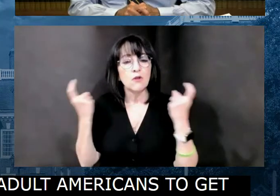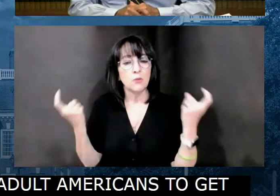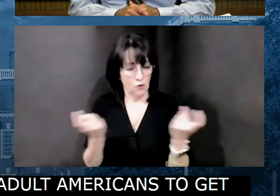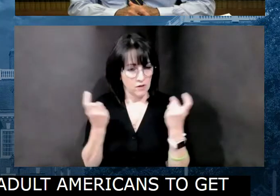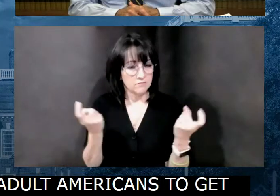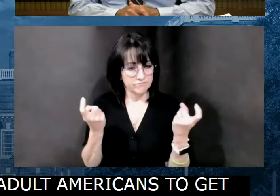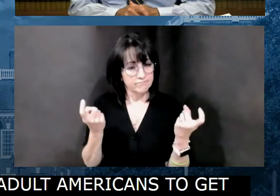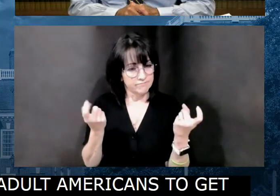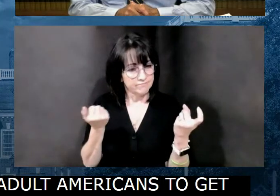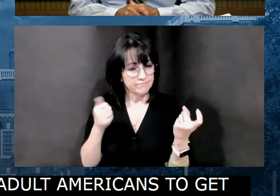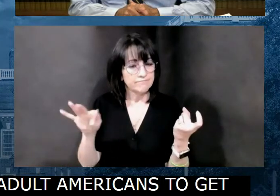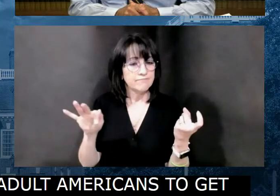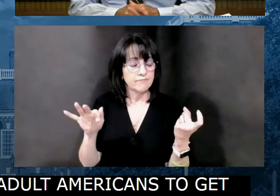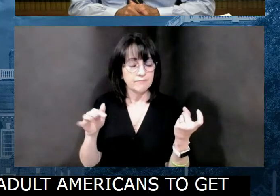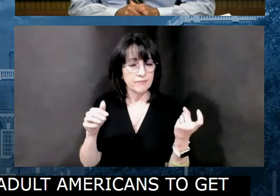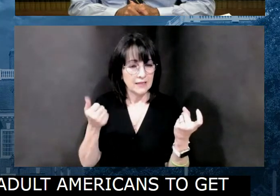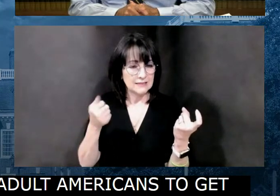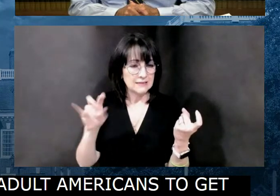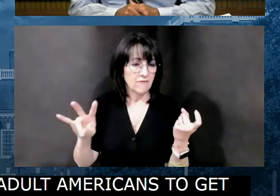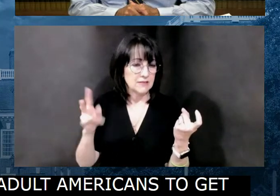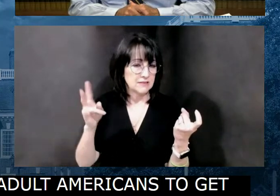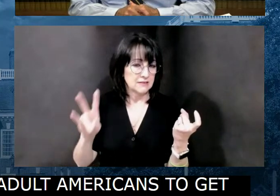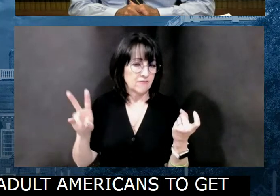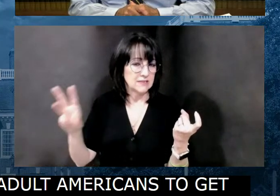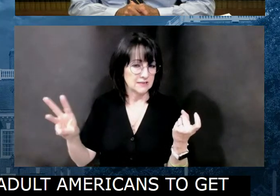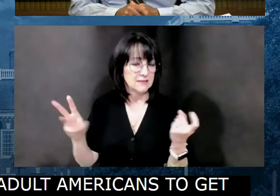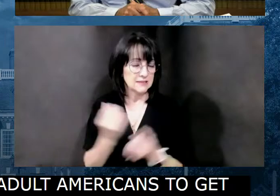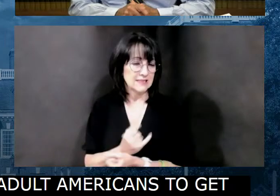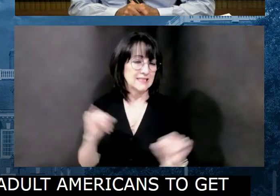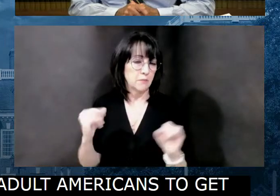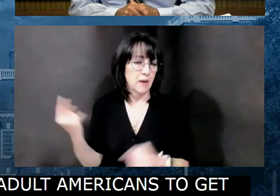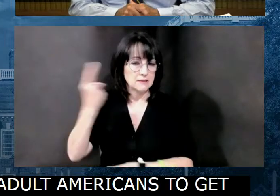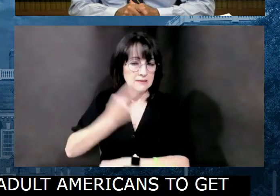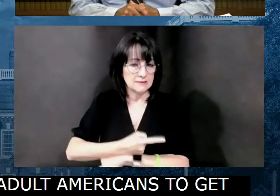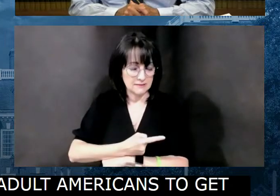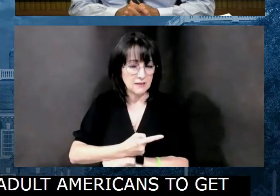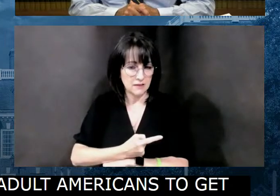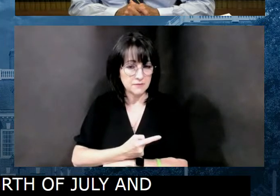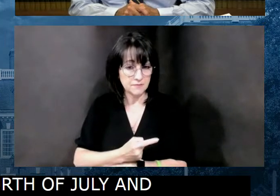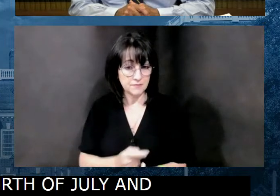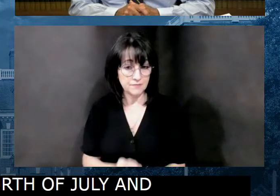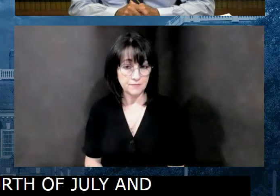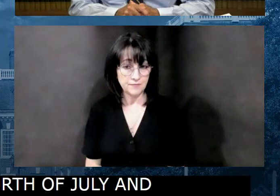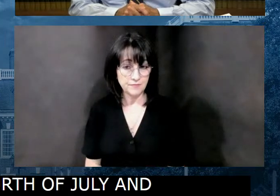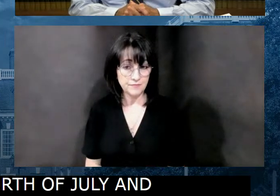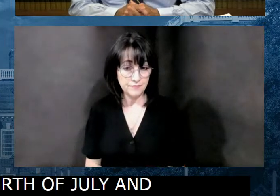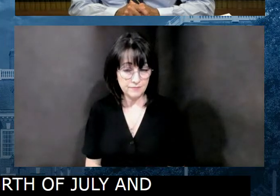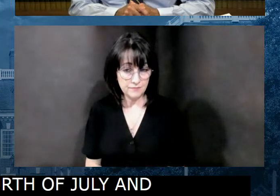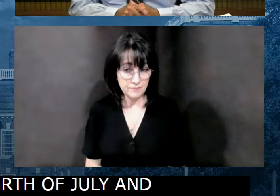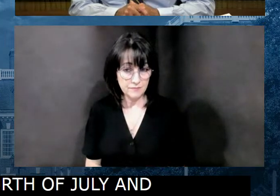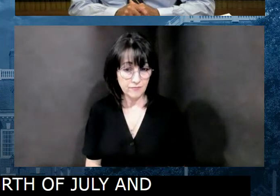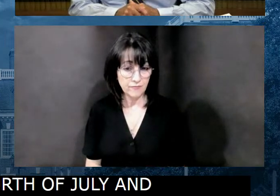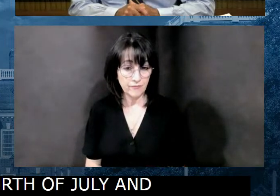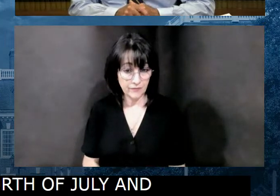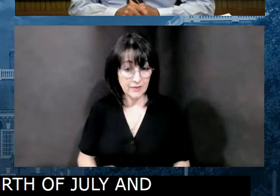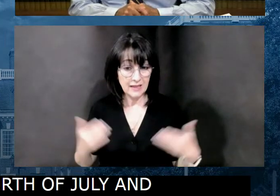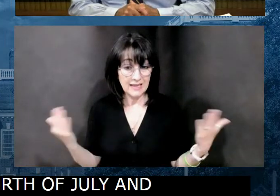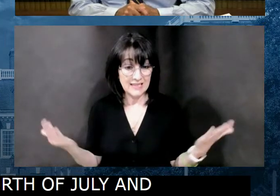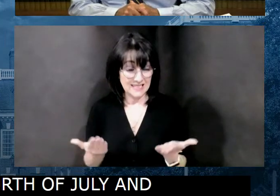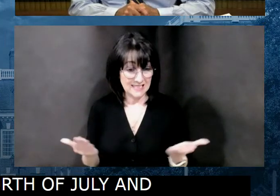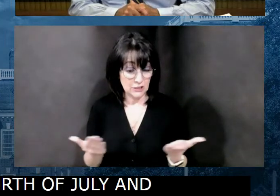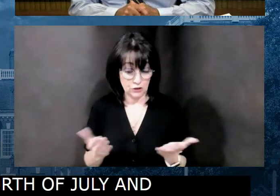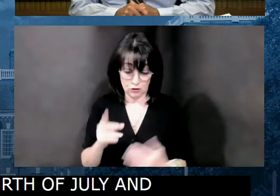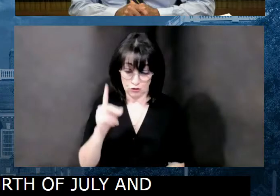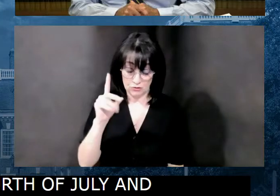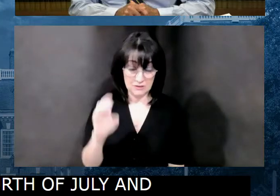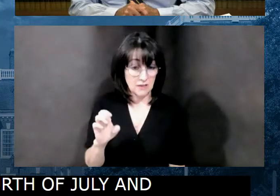in a way like none other. Right now, almost 1 million vaccines have been administered